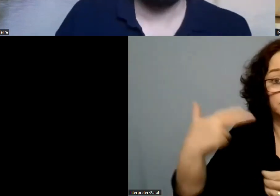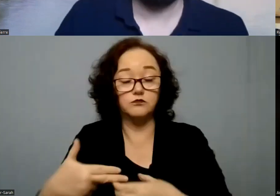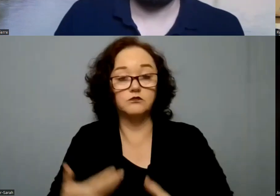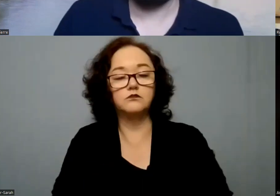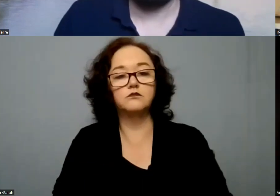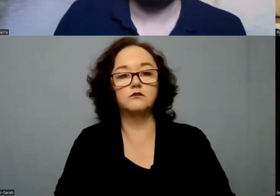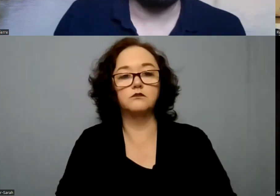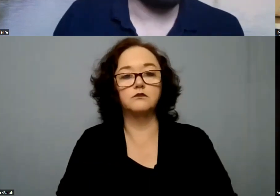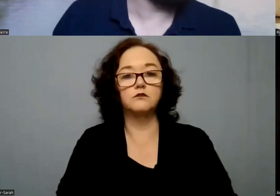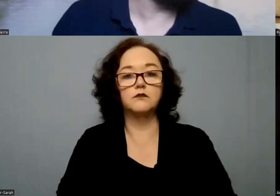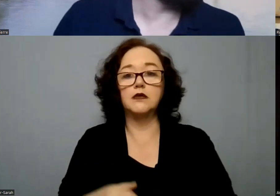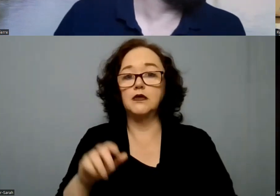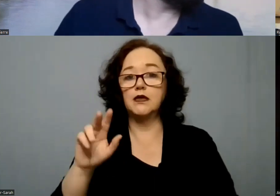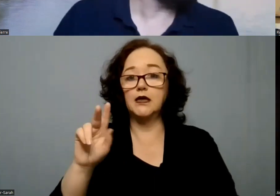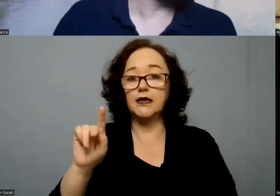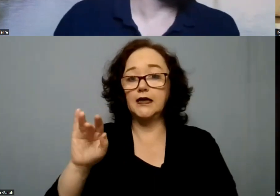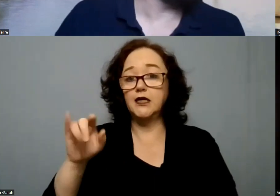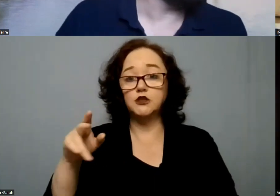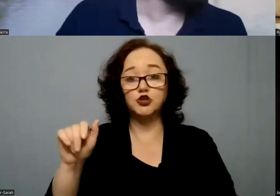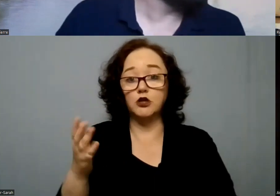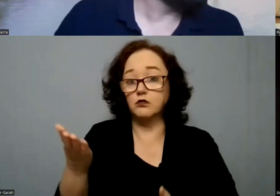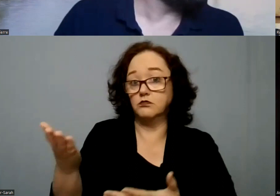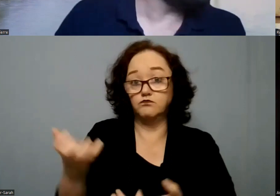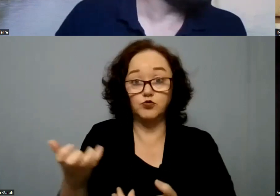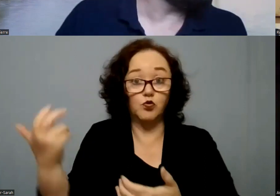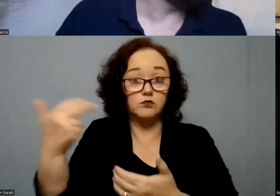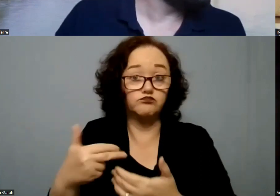but Keisha, Andrea, please feel free to jump in at any time here.